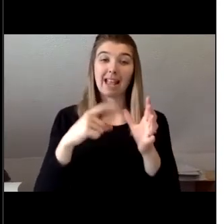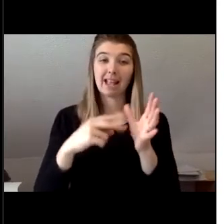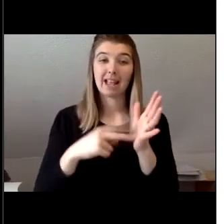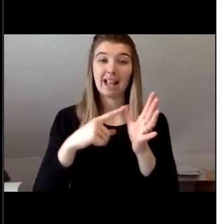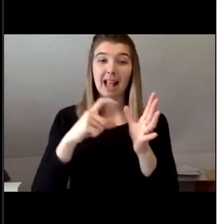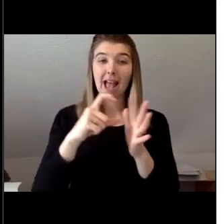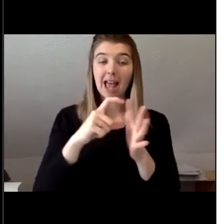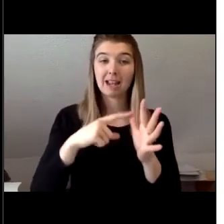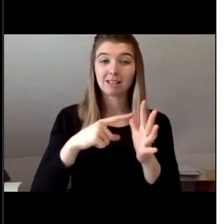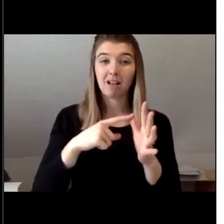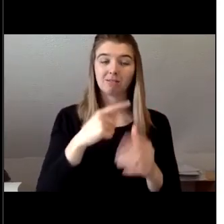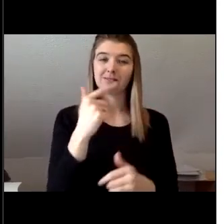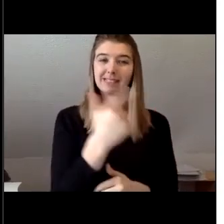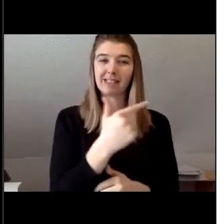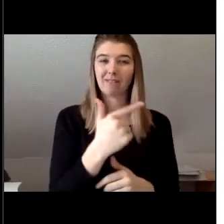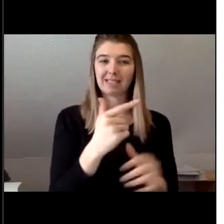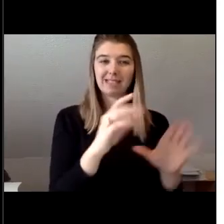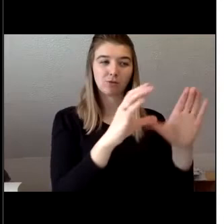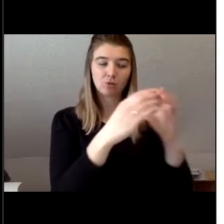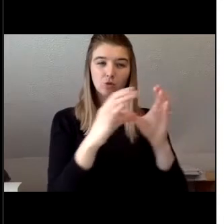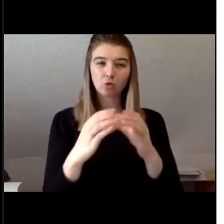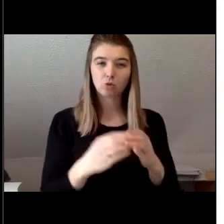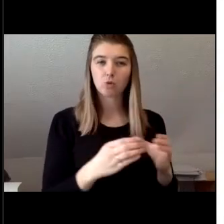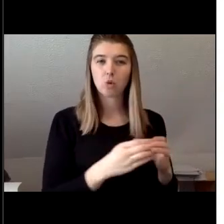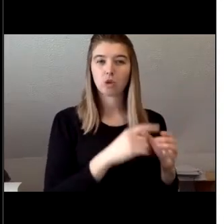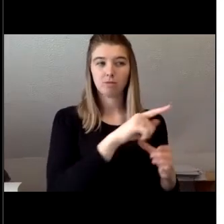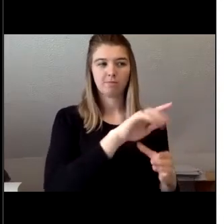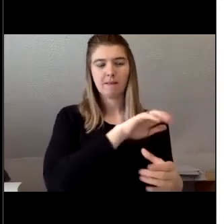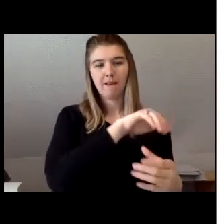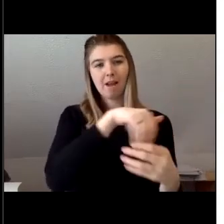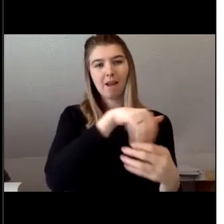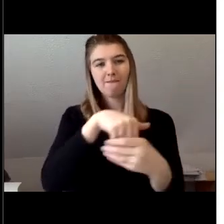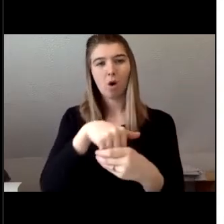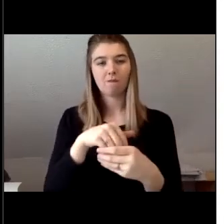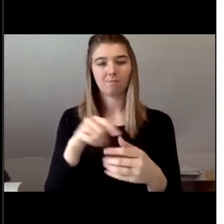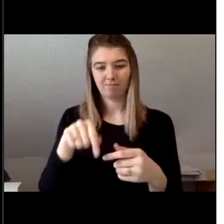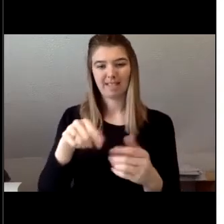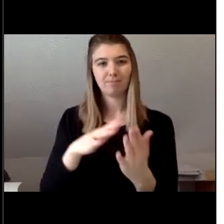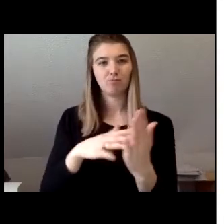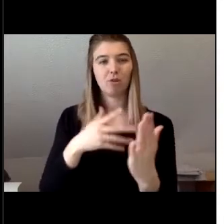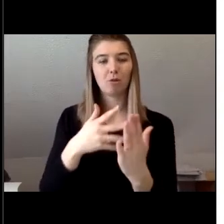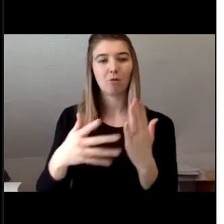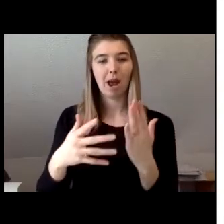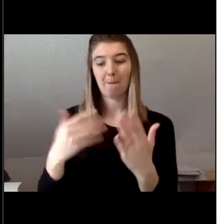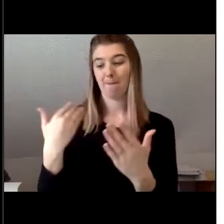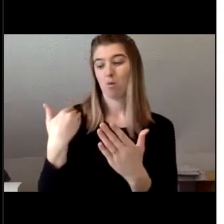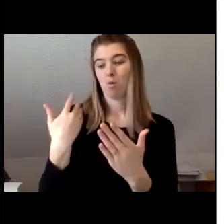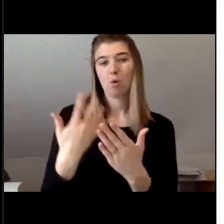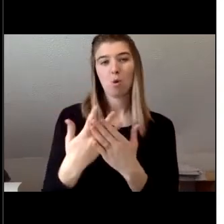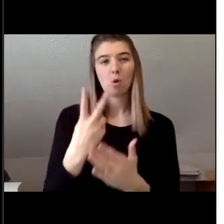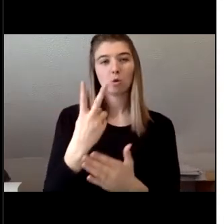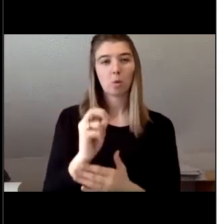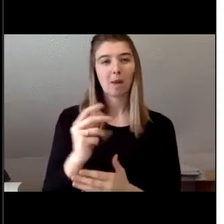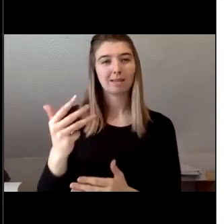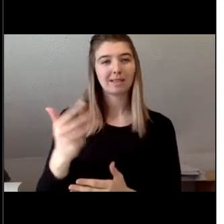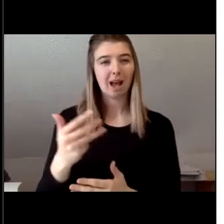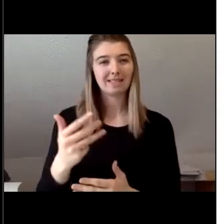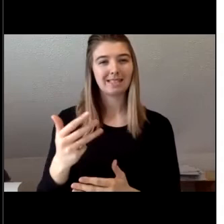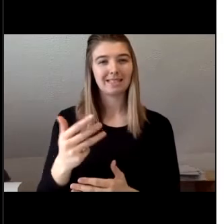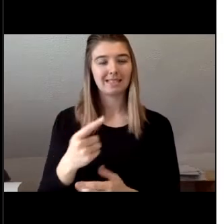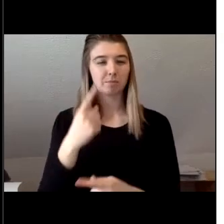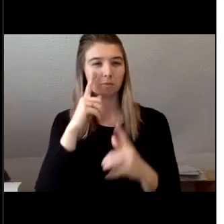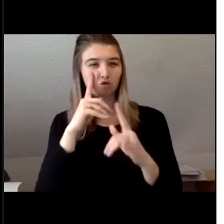in this pilot program that was launched in 2019. During the pilot stage, data must be collected